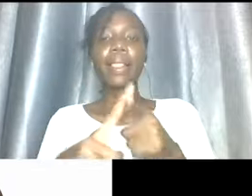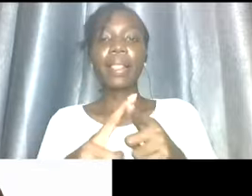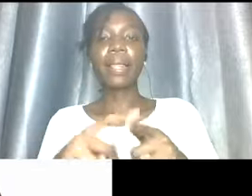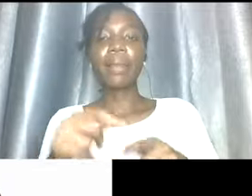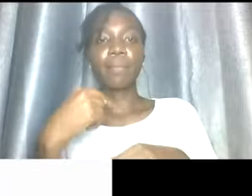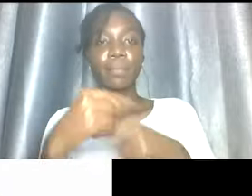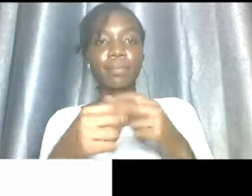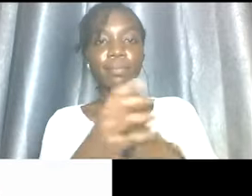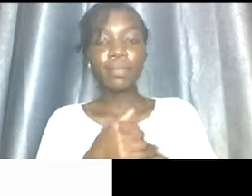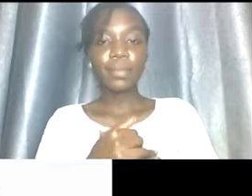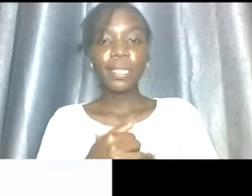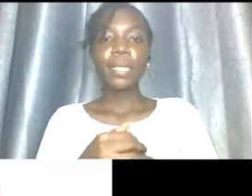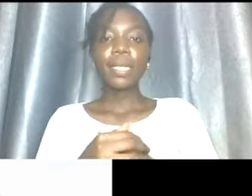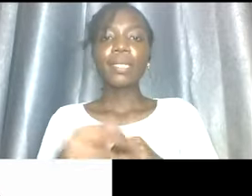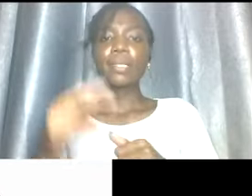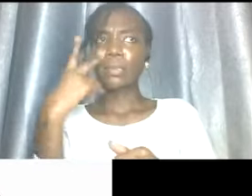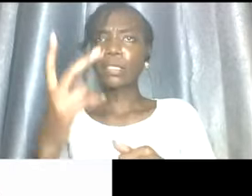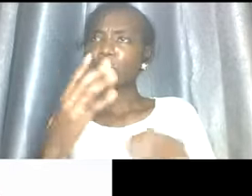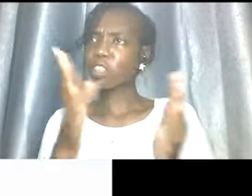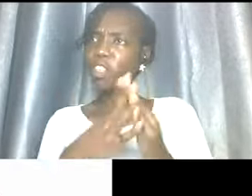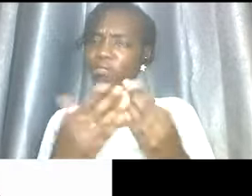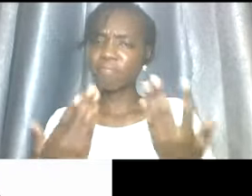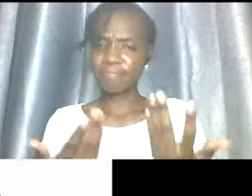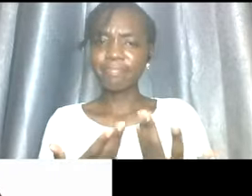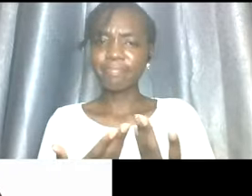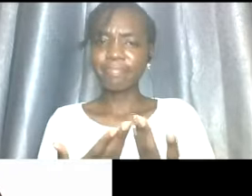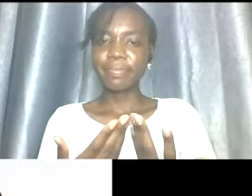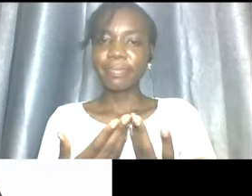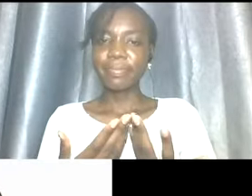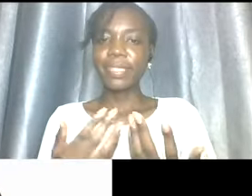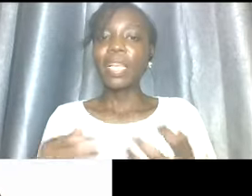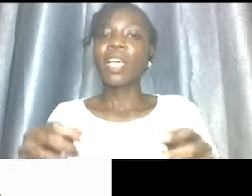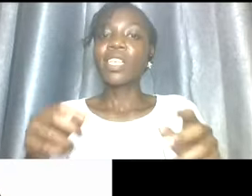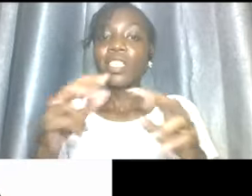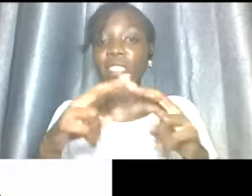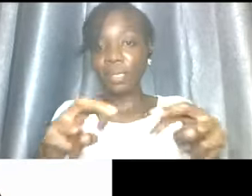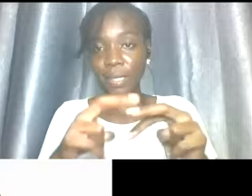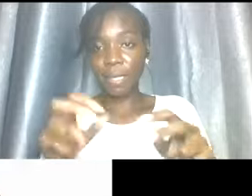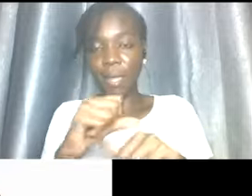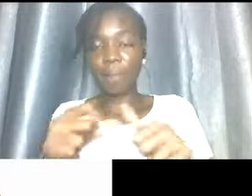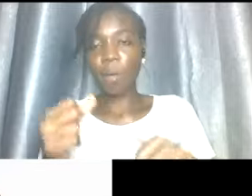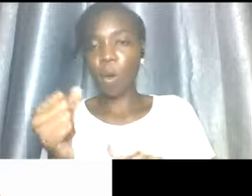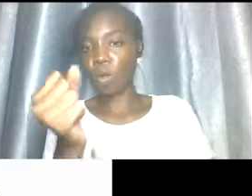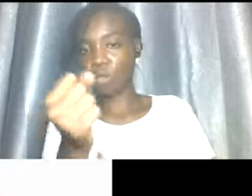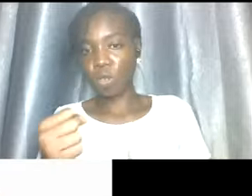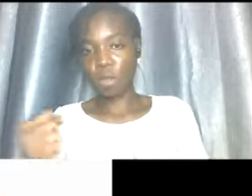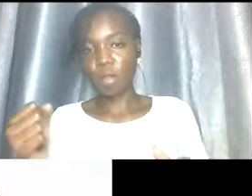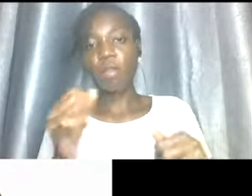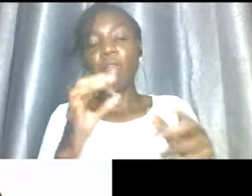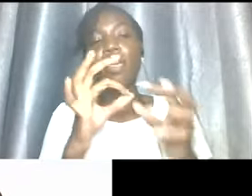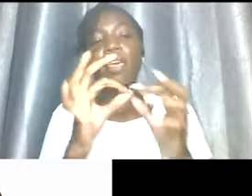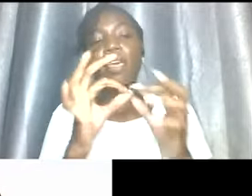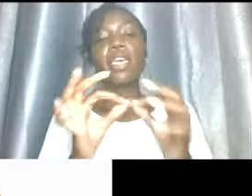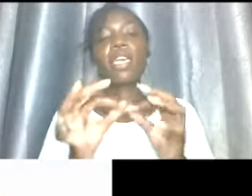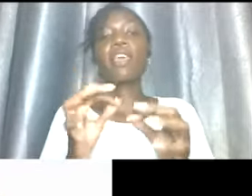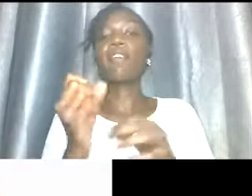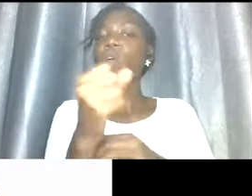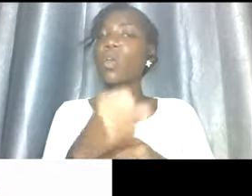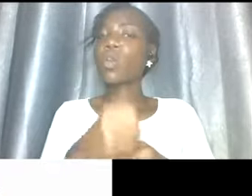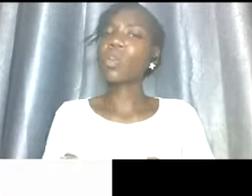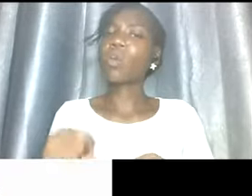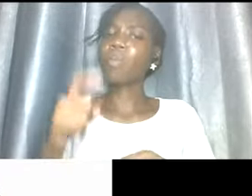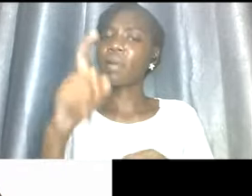to reseat that toilet. Checking the doorknobs to see if a lock needs to